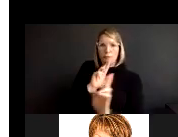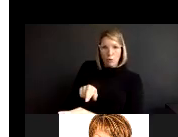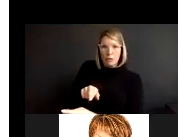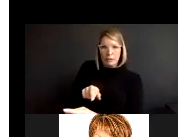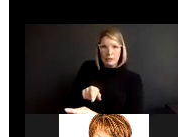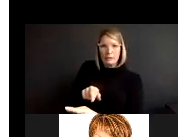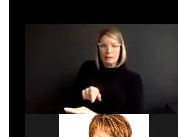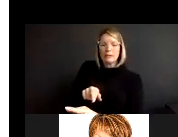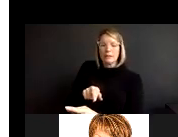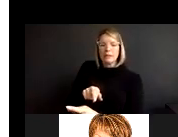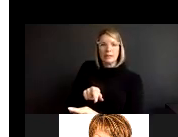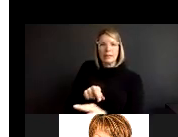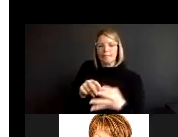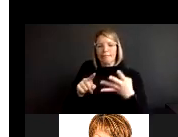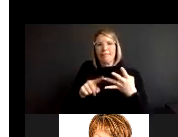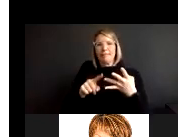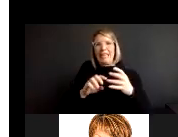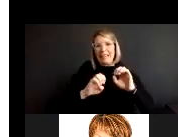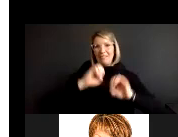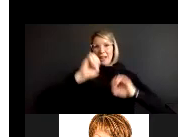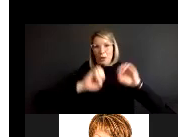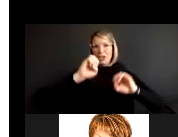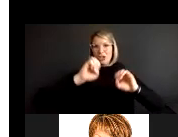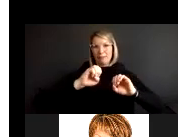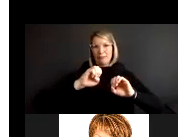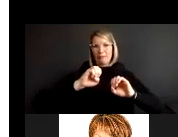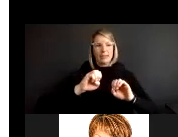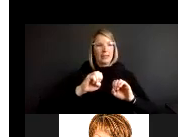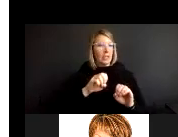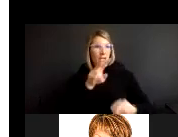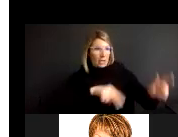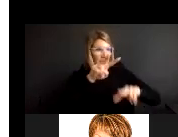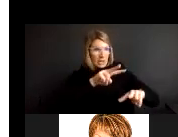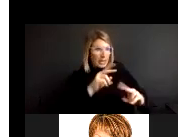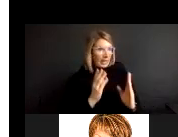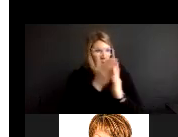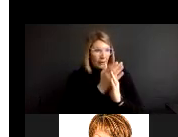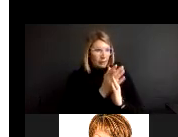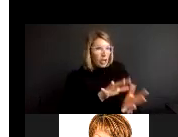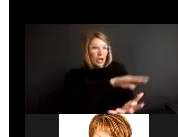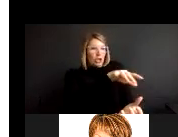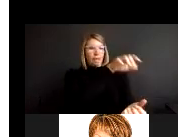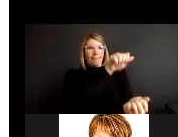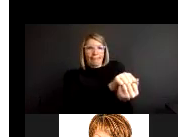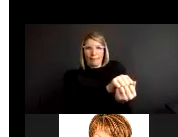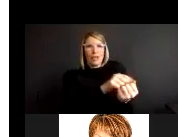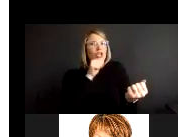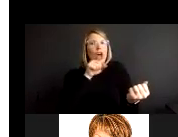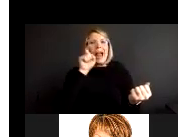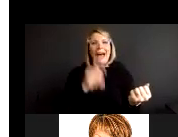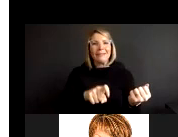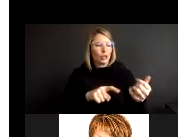all the great work that gets done in the regions in supporting folks and mitigating risks in that least intrusive and restrictive way